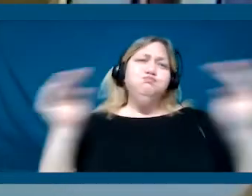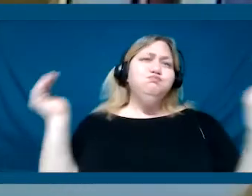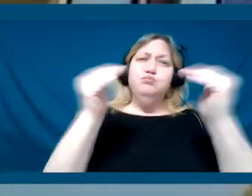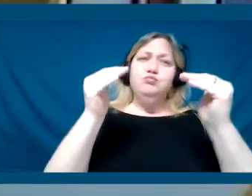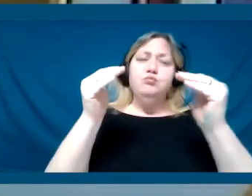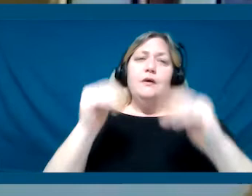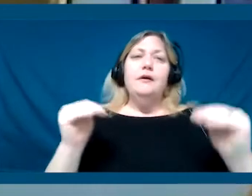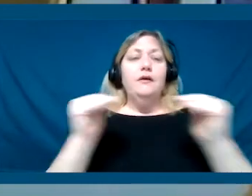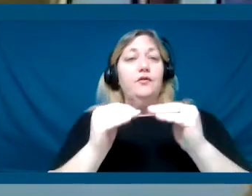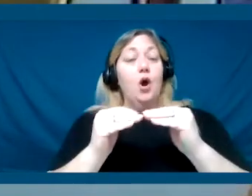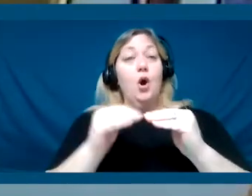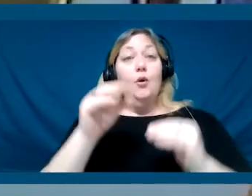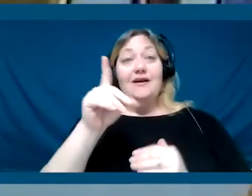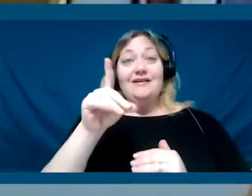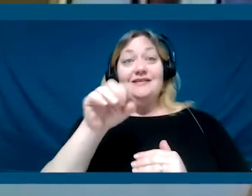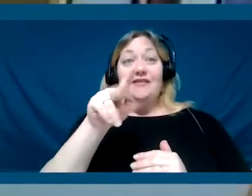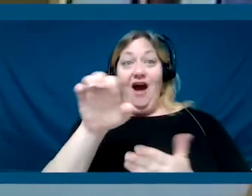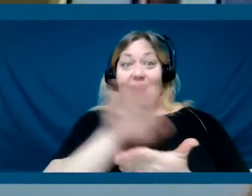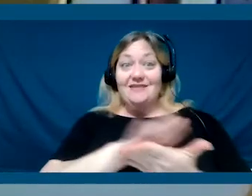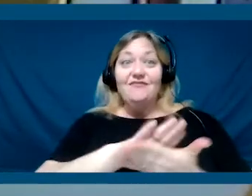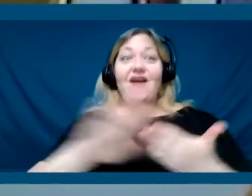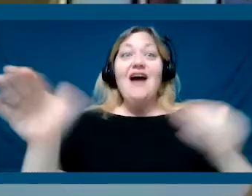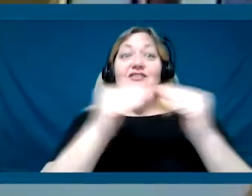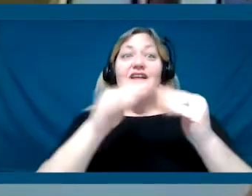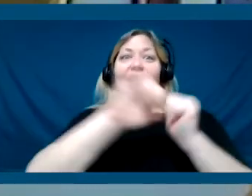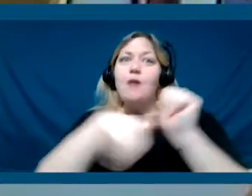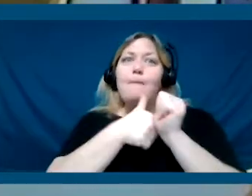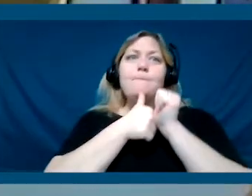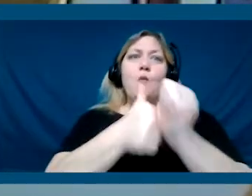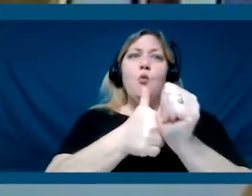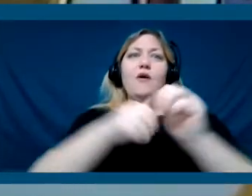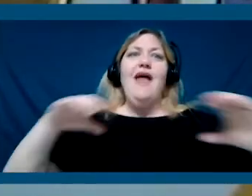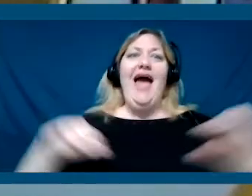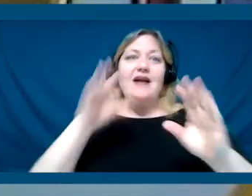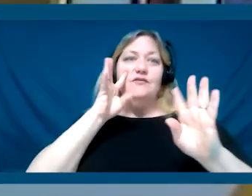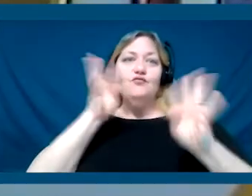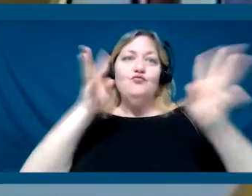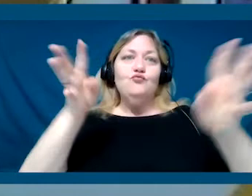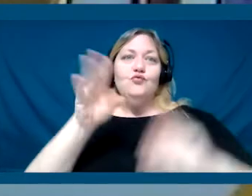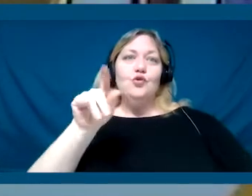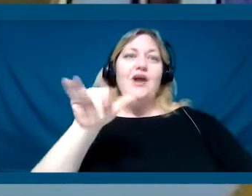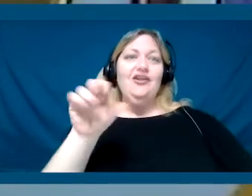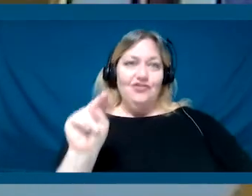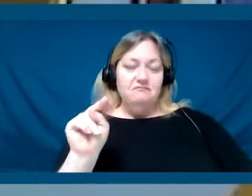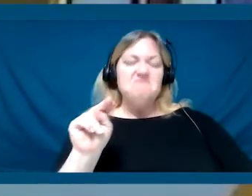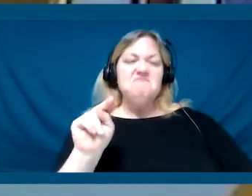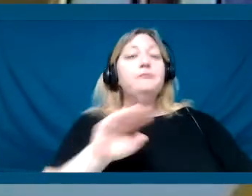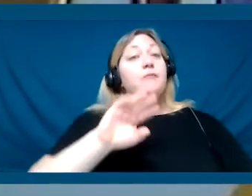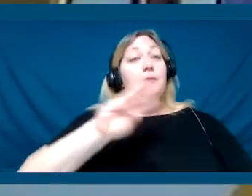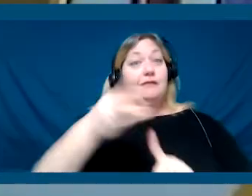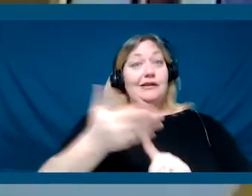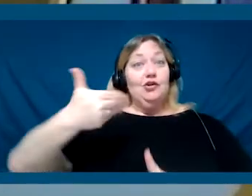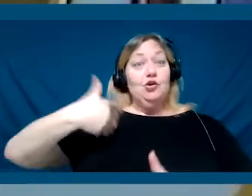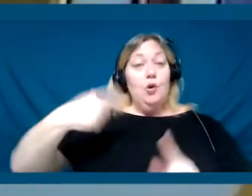fact, divine justice is the backbone of the whole act of creation. About 6 years ago, I started Meet a